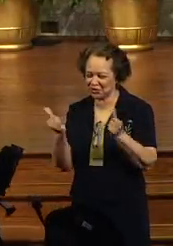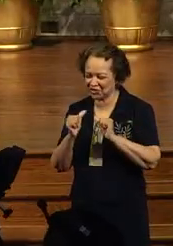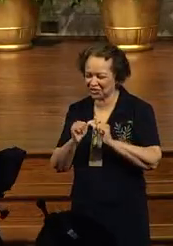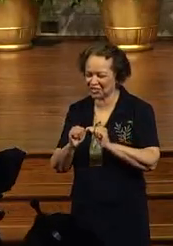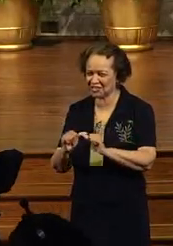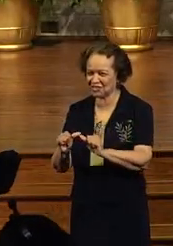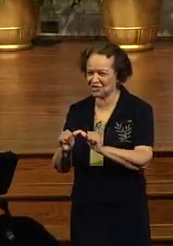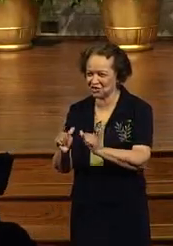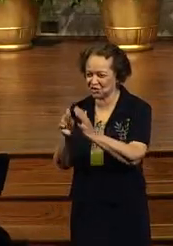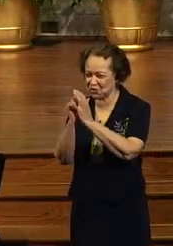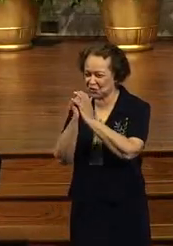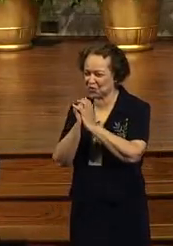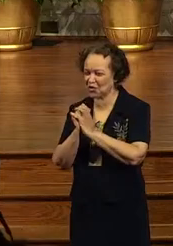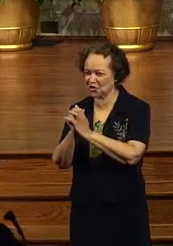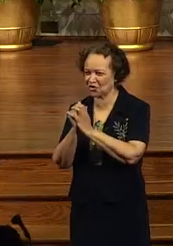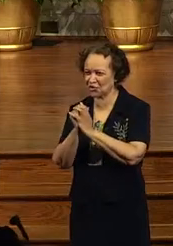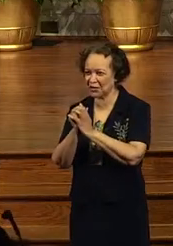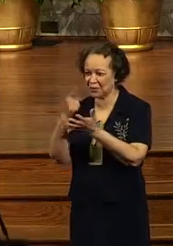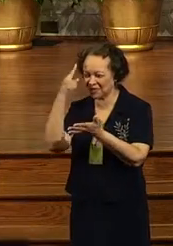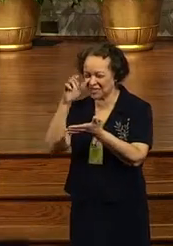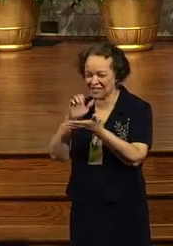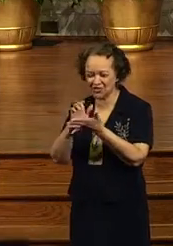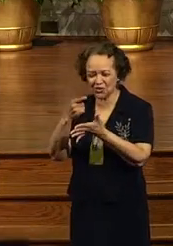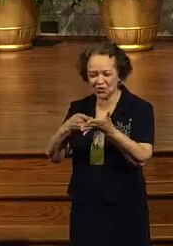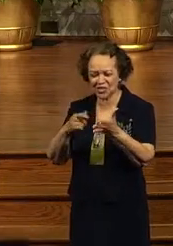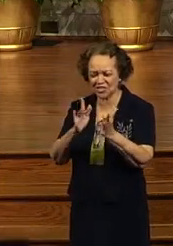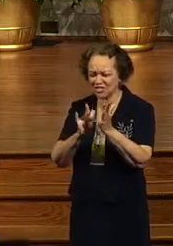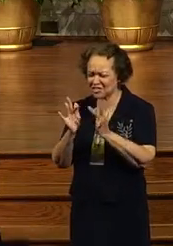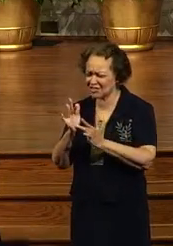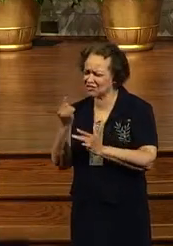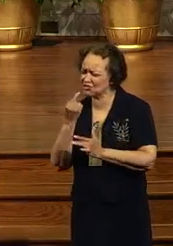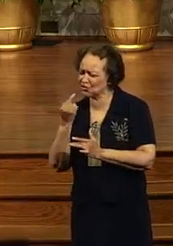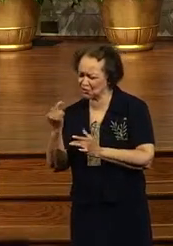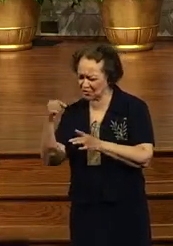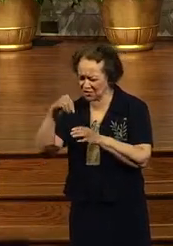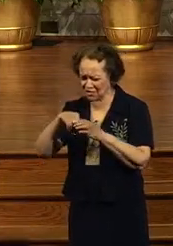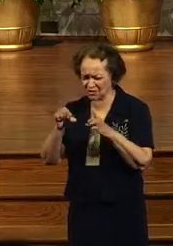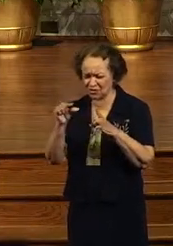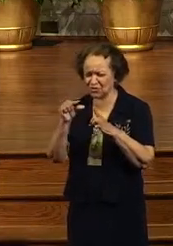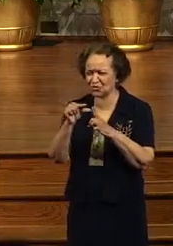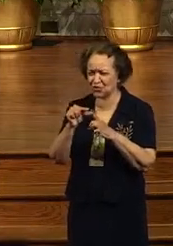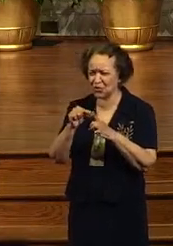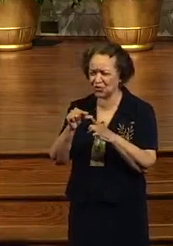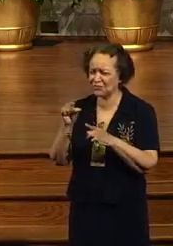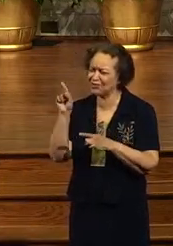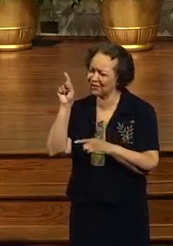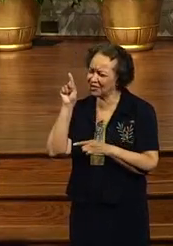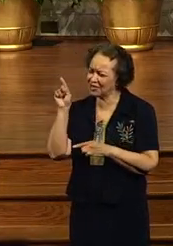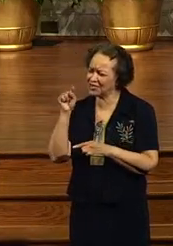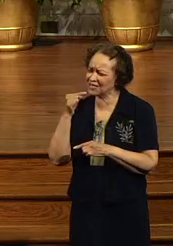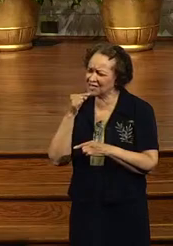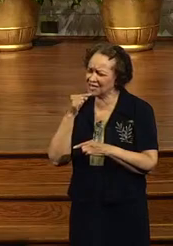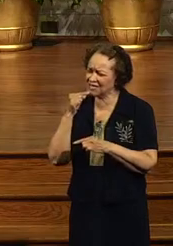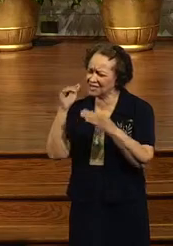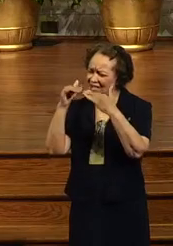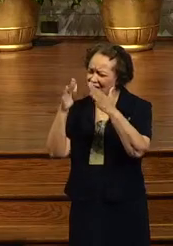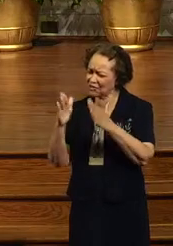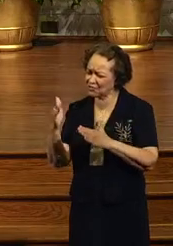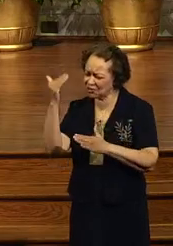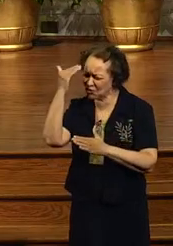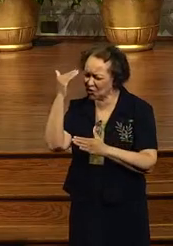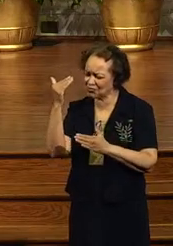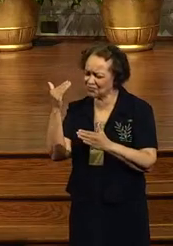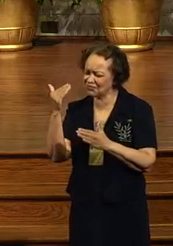In our worship, believing what Jesus told us in his word. He said that his house should be known as